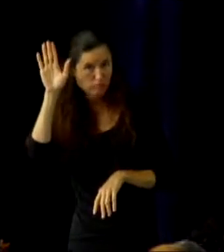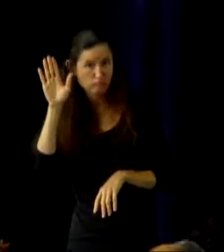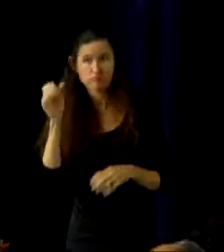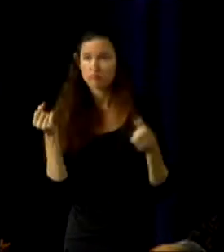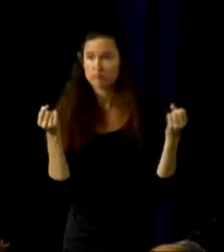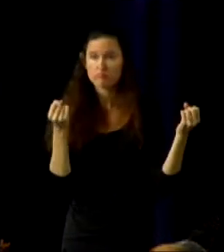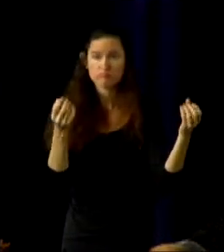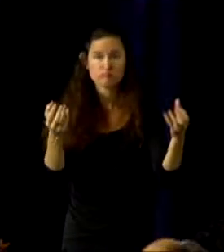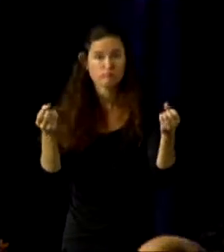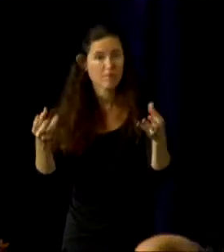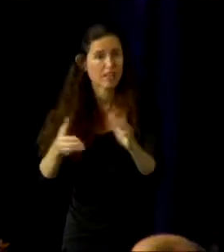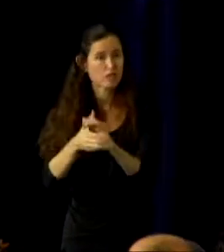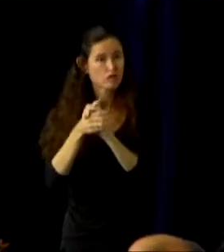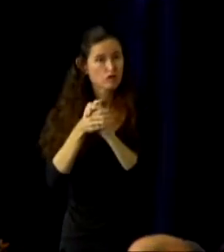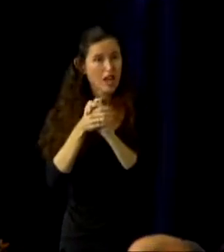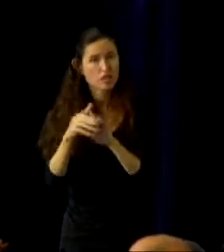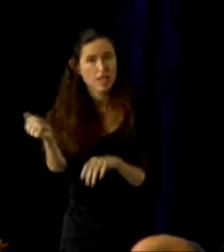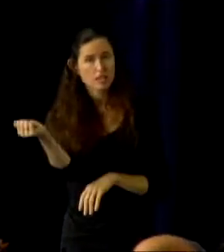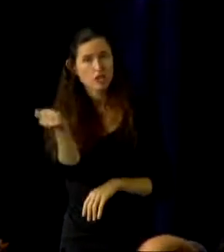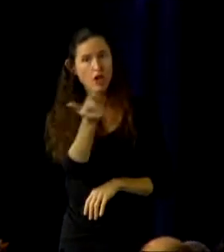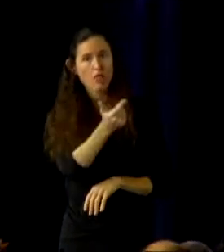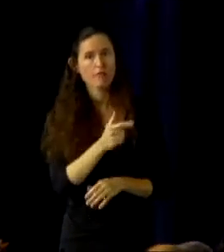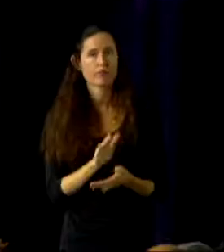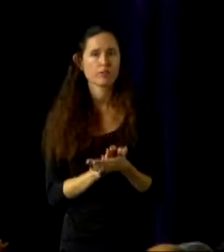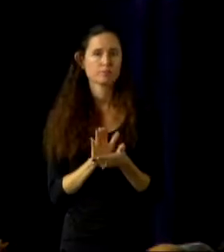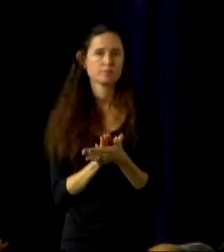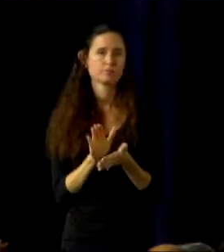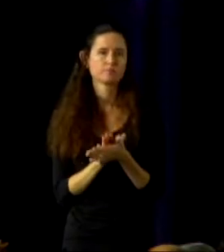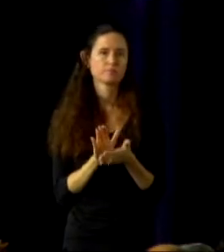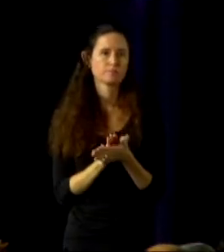few. Congratulations to all of you.